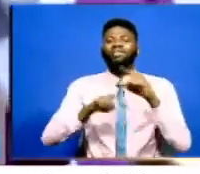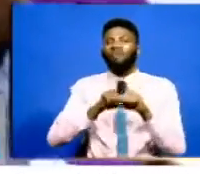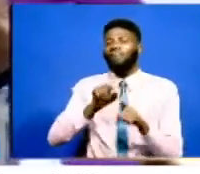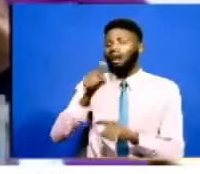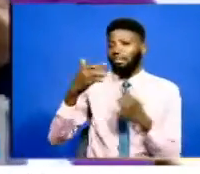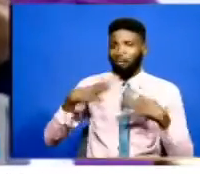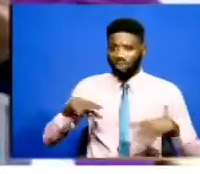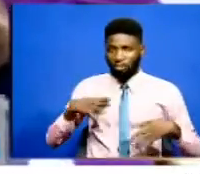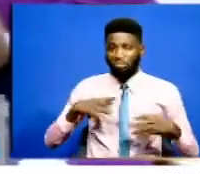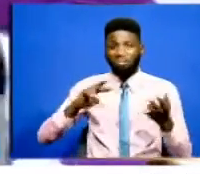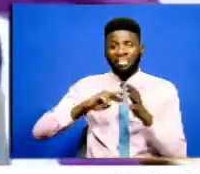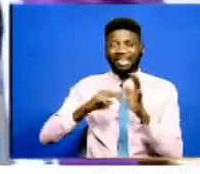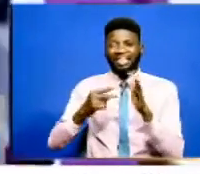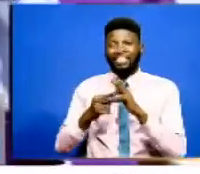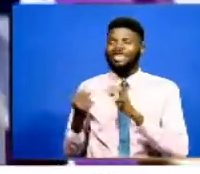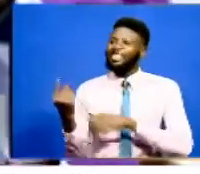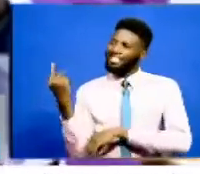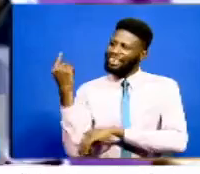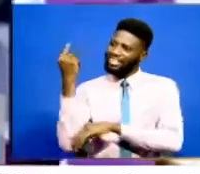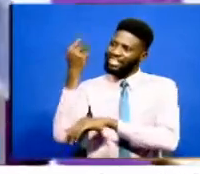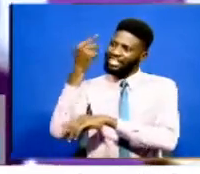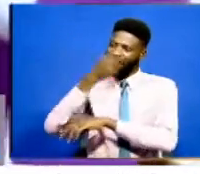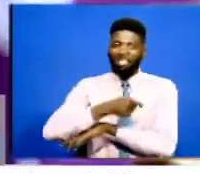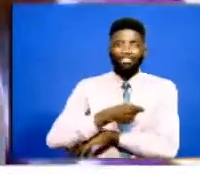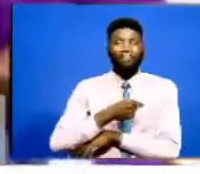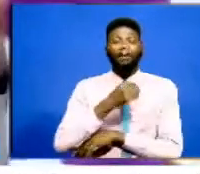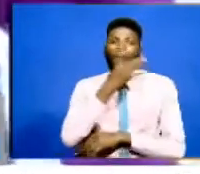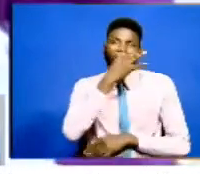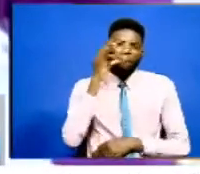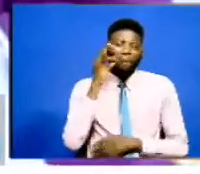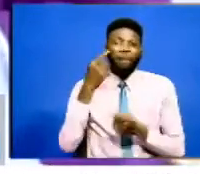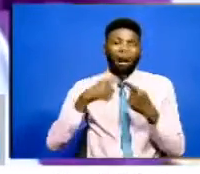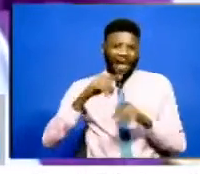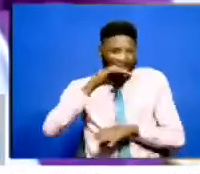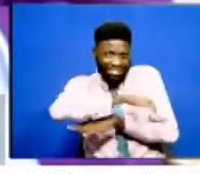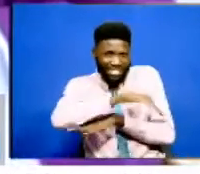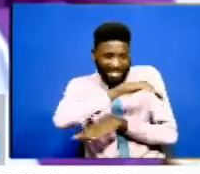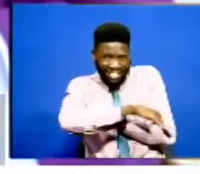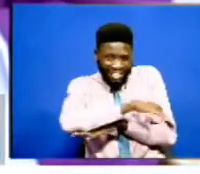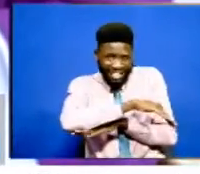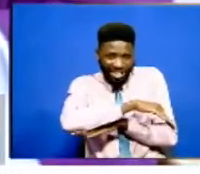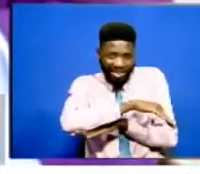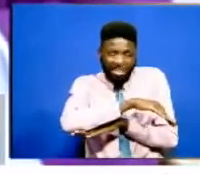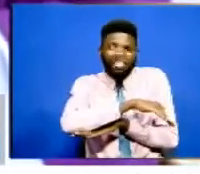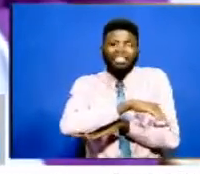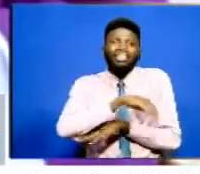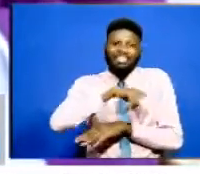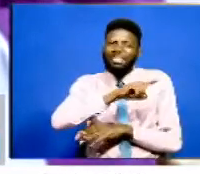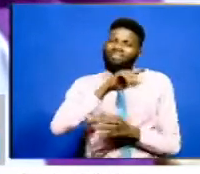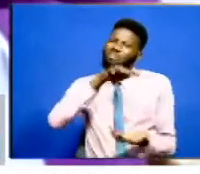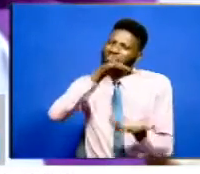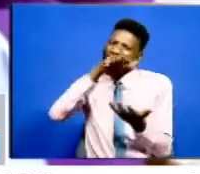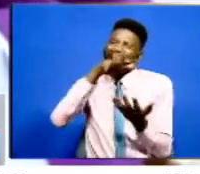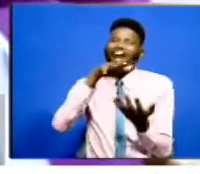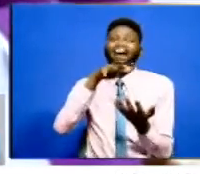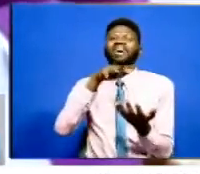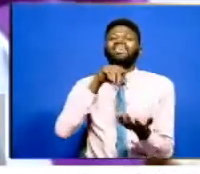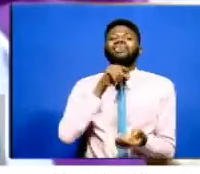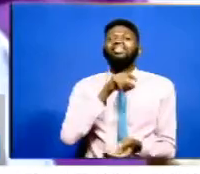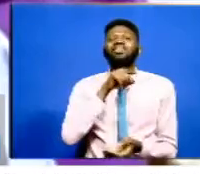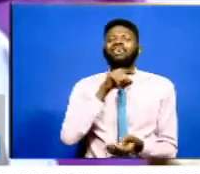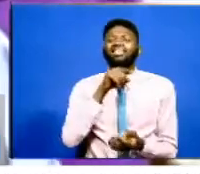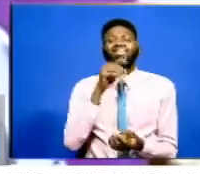fast the whole day, then in the evening you eat everything you'd have taken. That is postponing. That is not